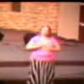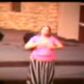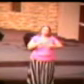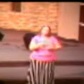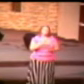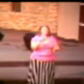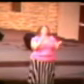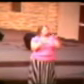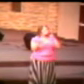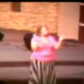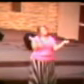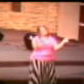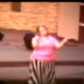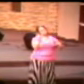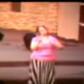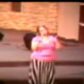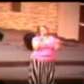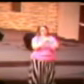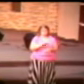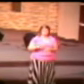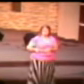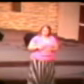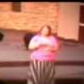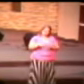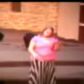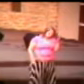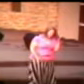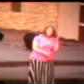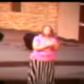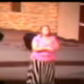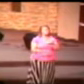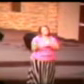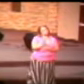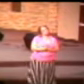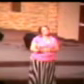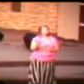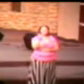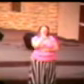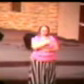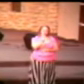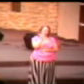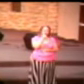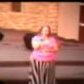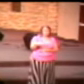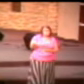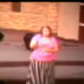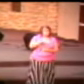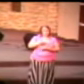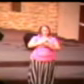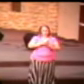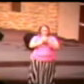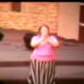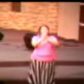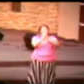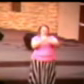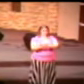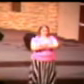all the people. And the Lord added to their number daily those who were becoming,